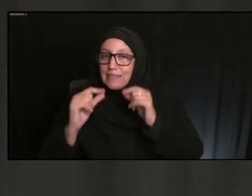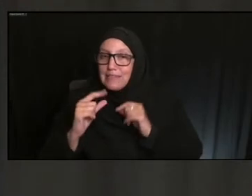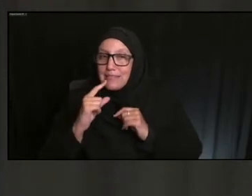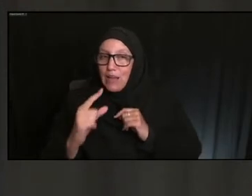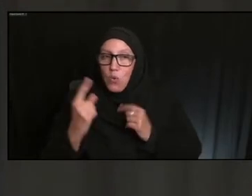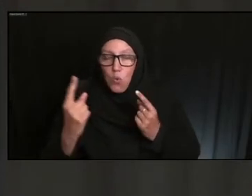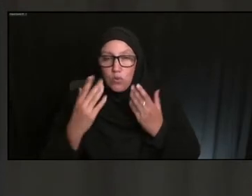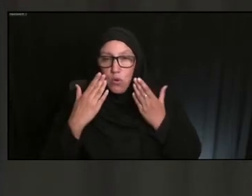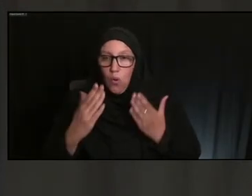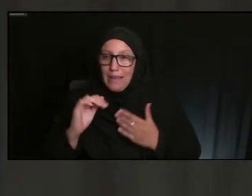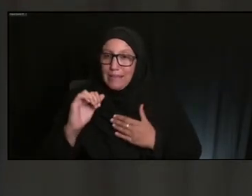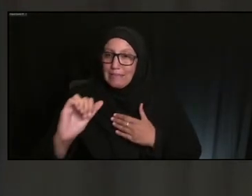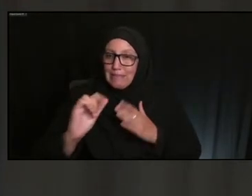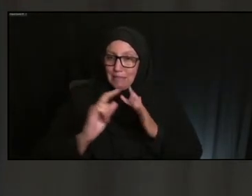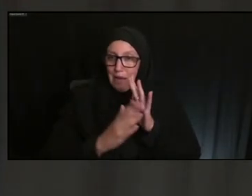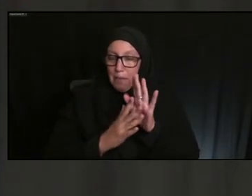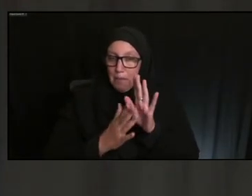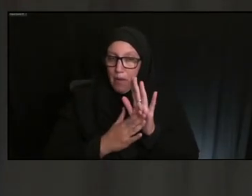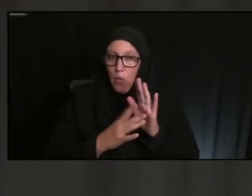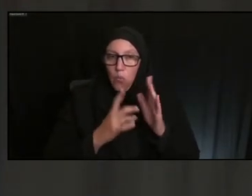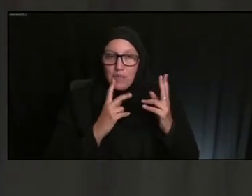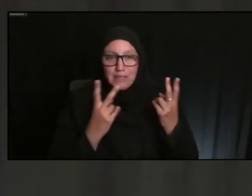dies the death of